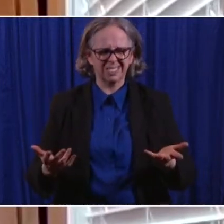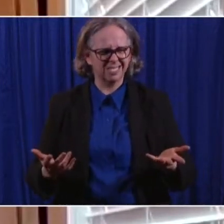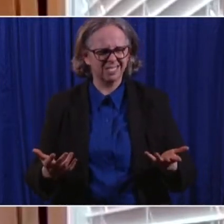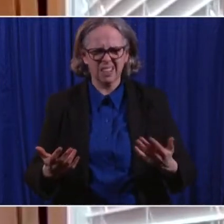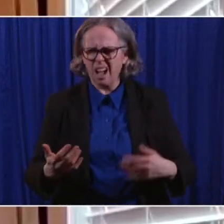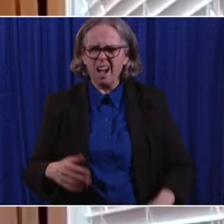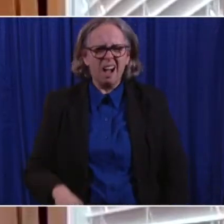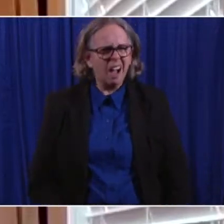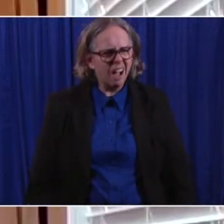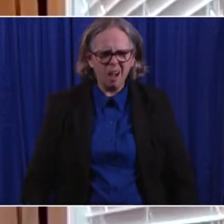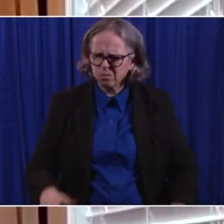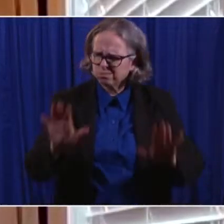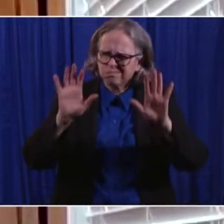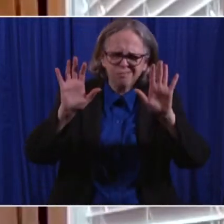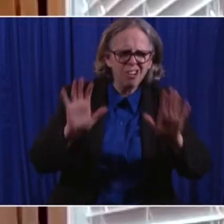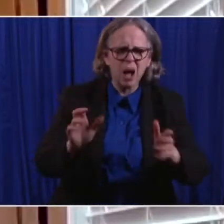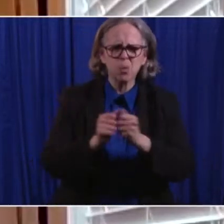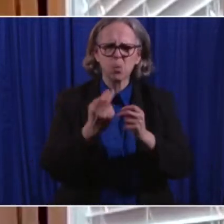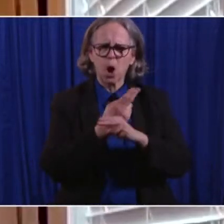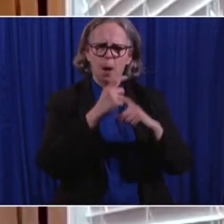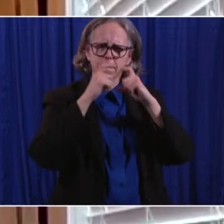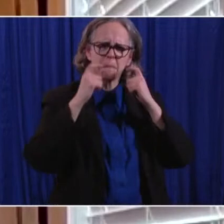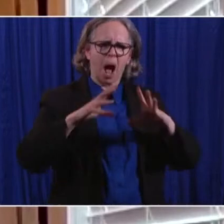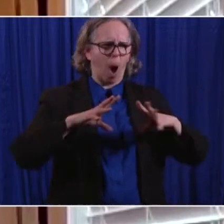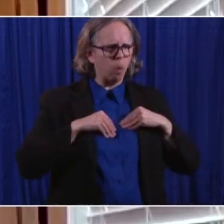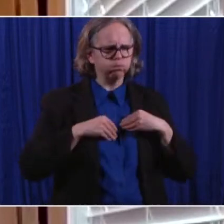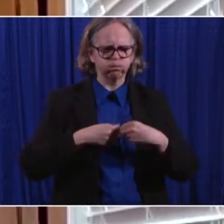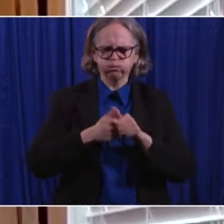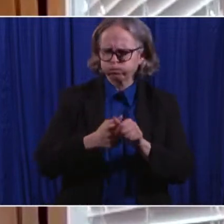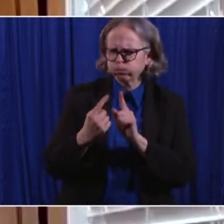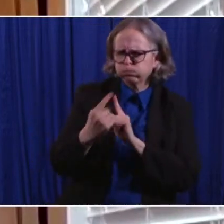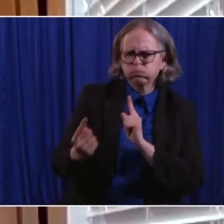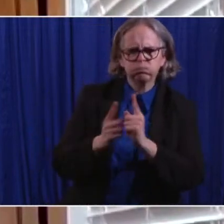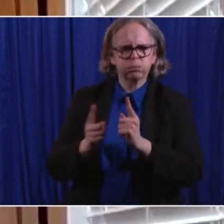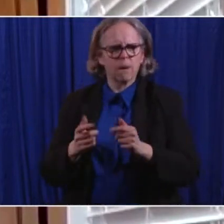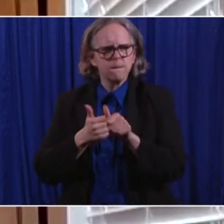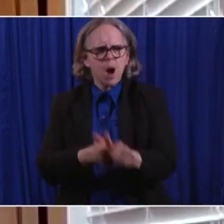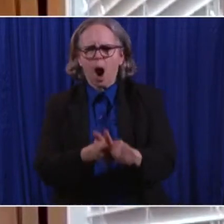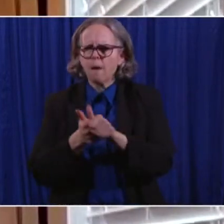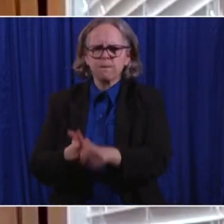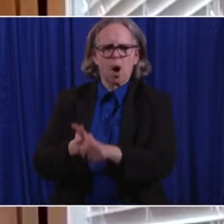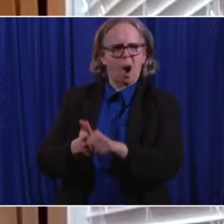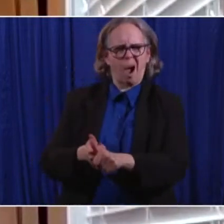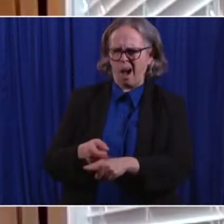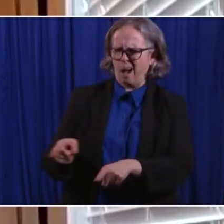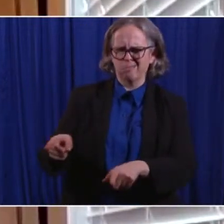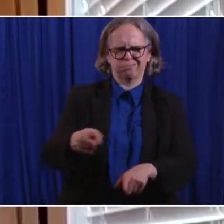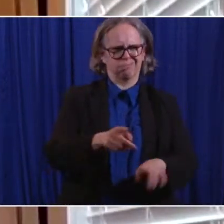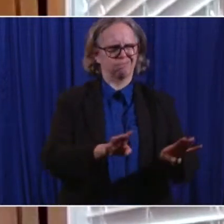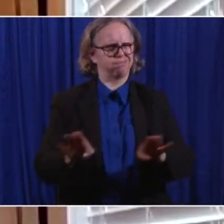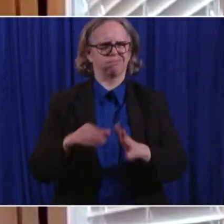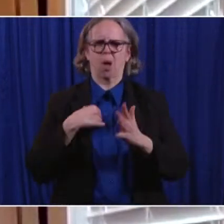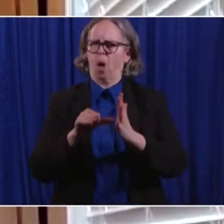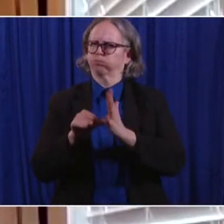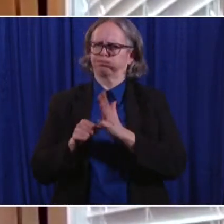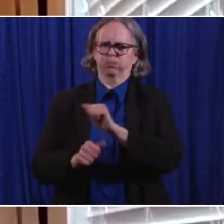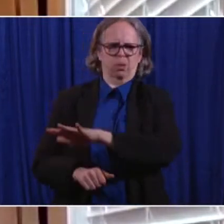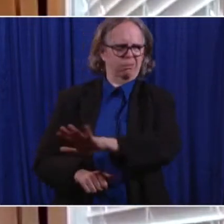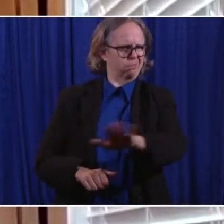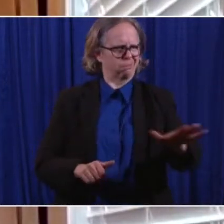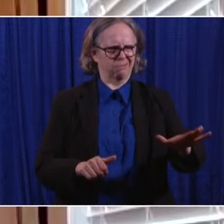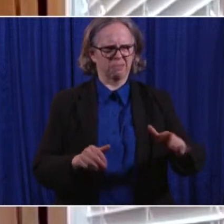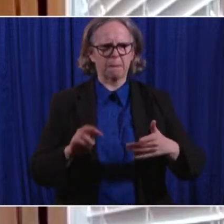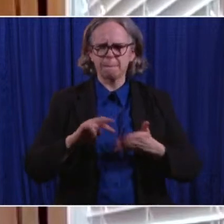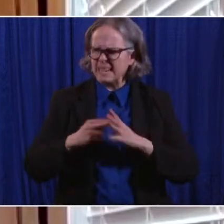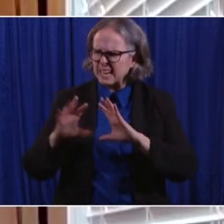masks and following safe practices in the classroom. The benefit of these measures in our classrooms, as everyone I think will